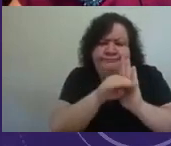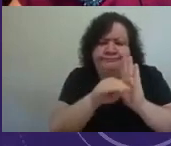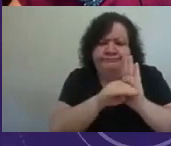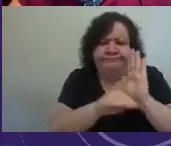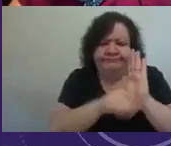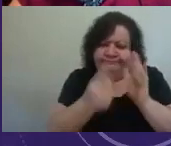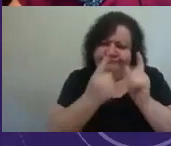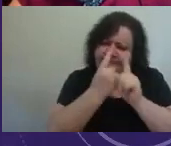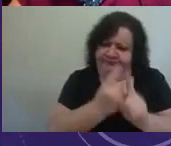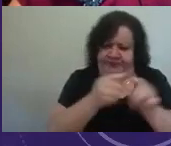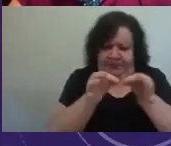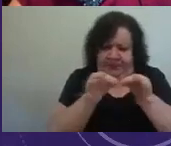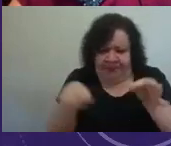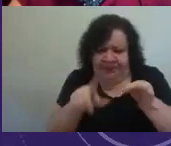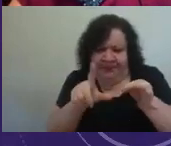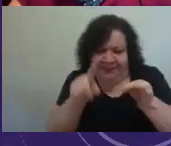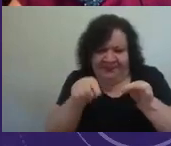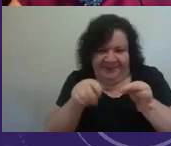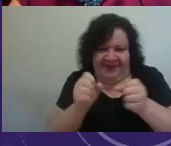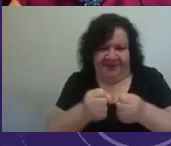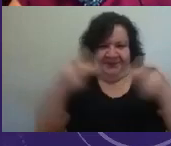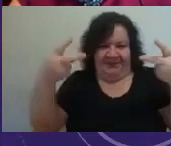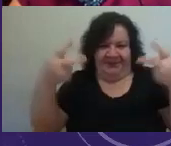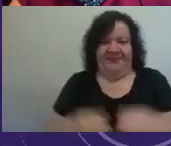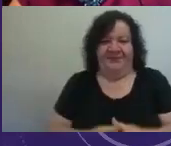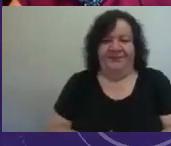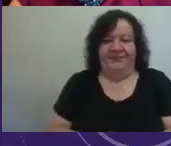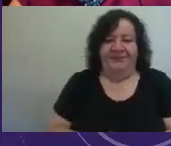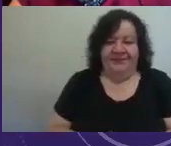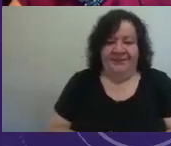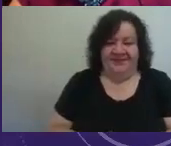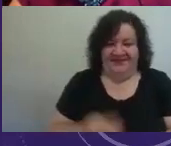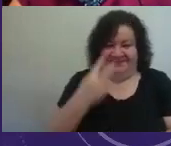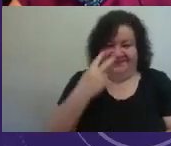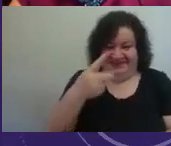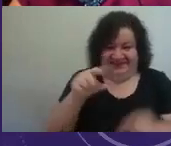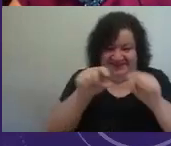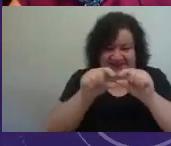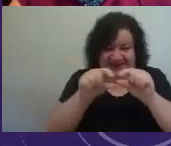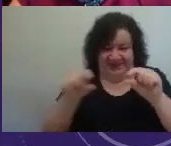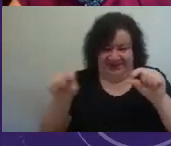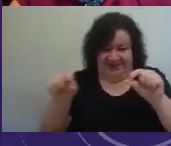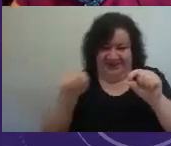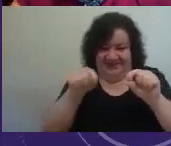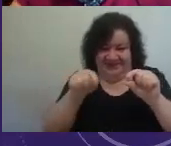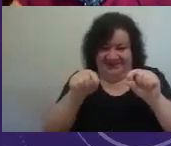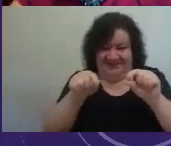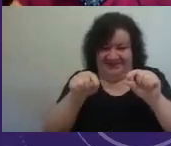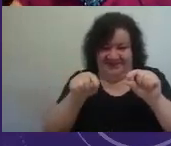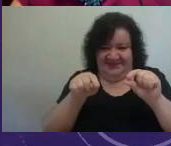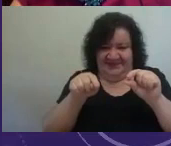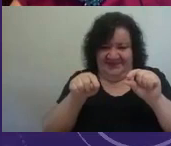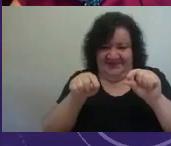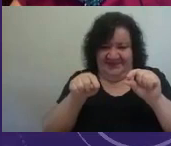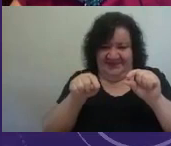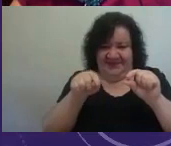see a toolbar, and that is a screenshot of a toolbar from Disability Rights Fund's website. And